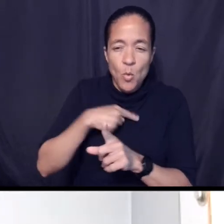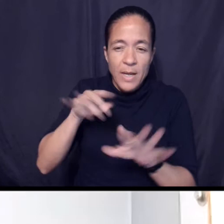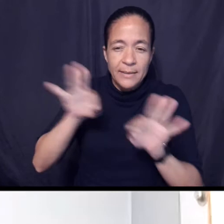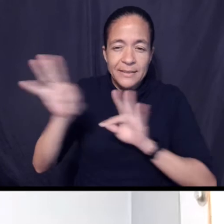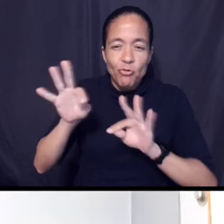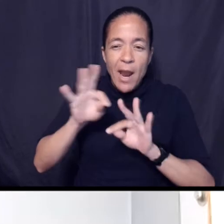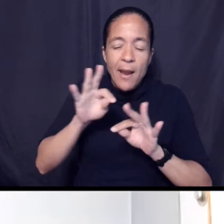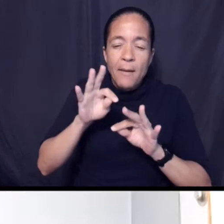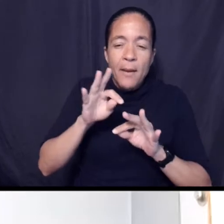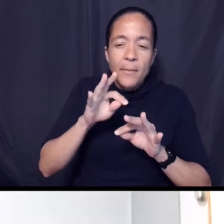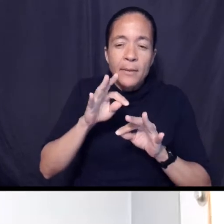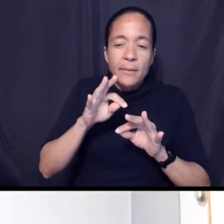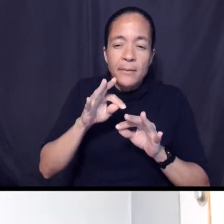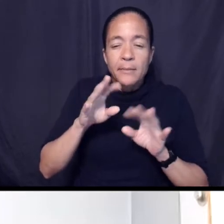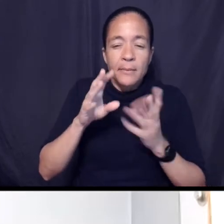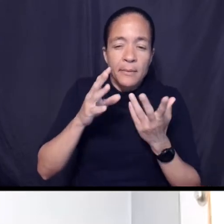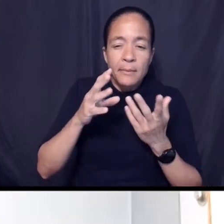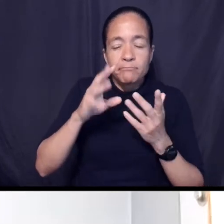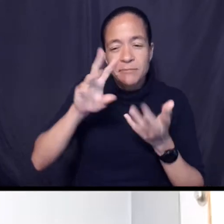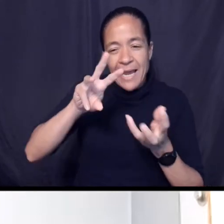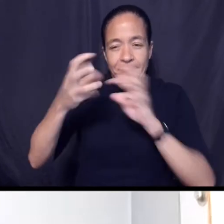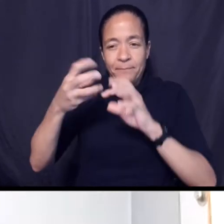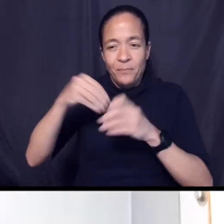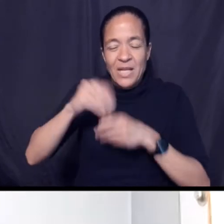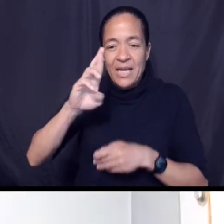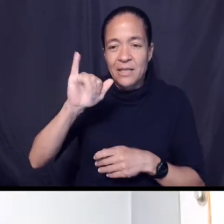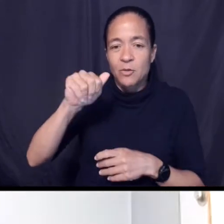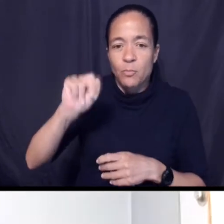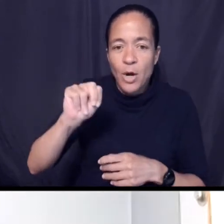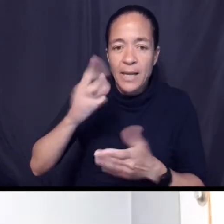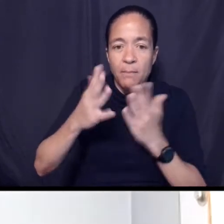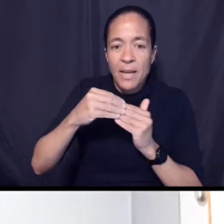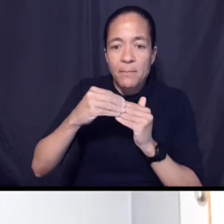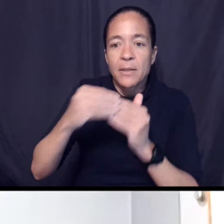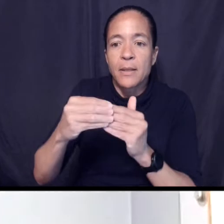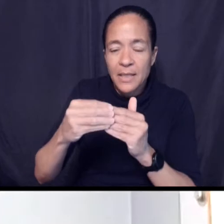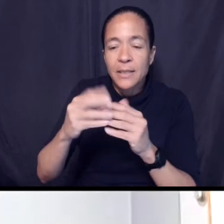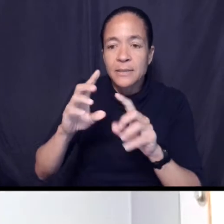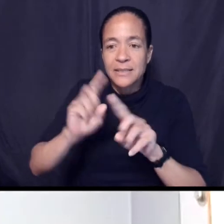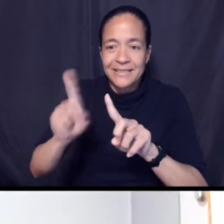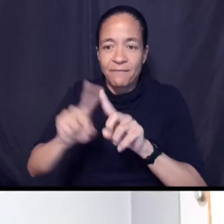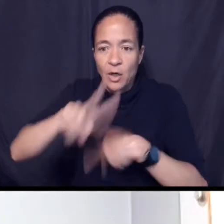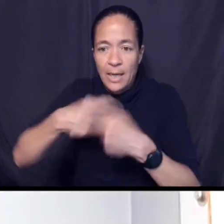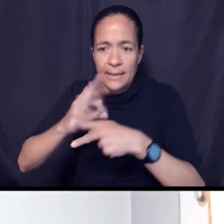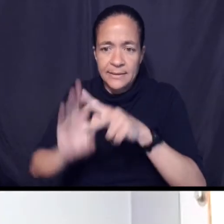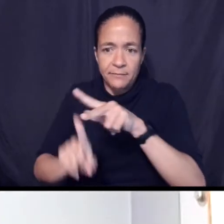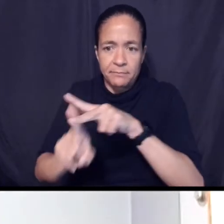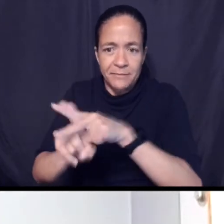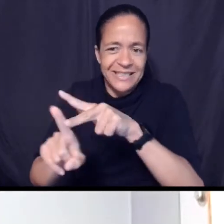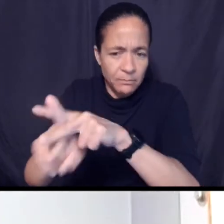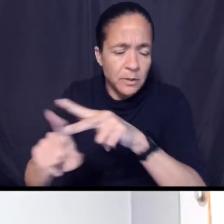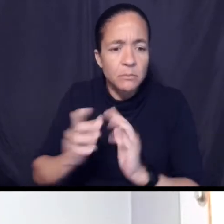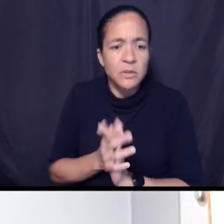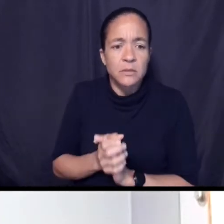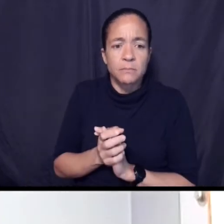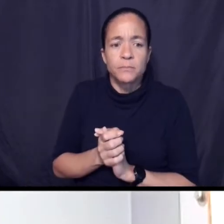abnormalities in the brain, in the developing brain that may lead to motor manifestations. But